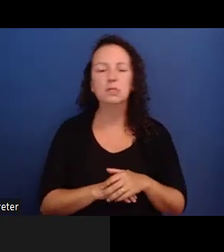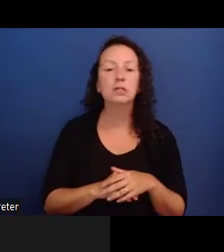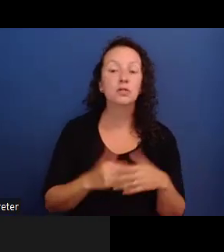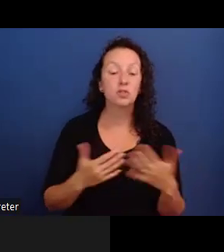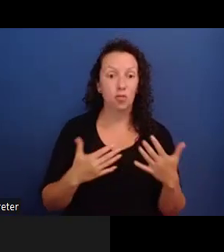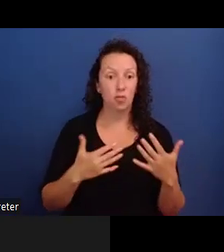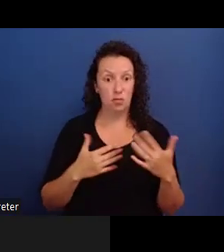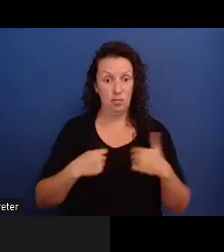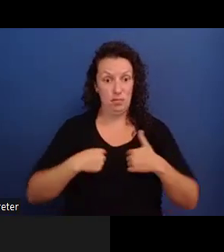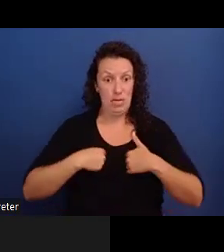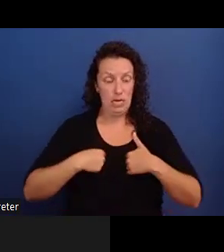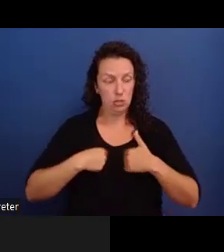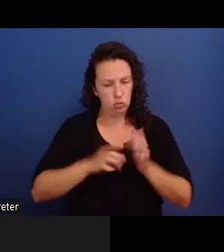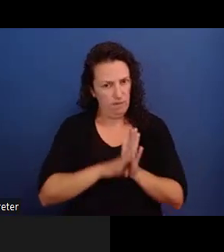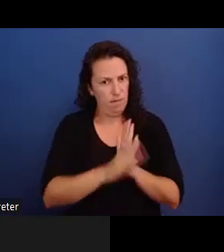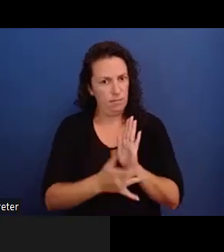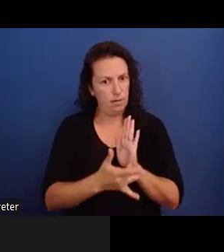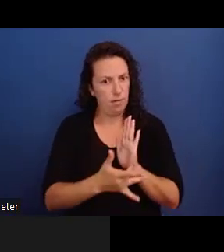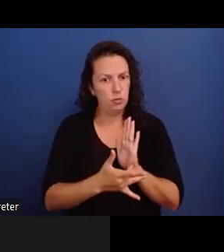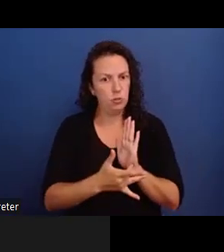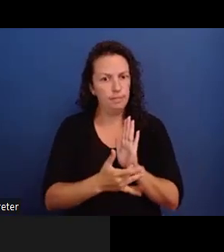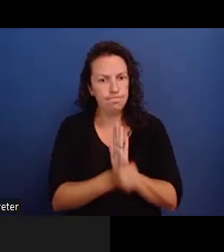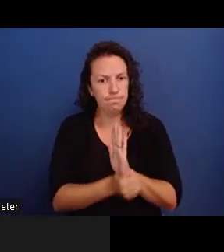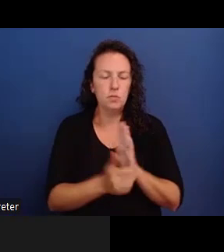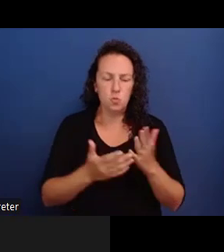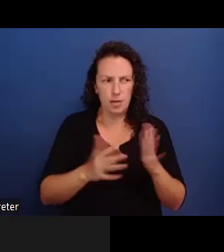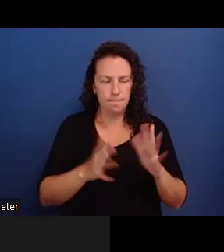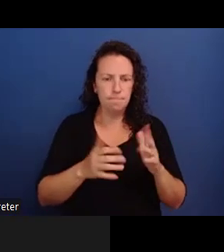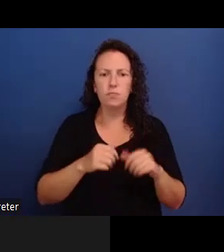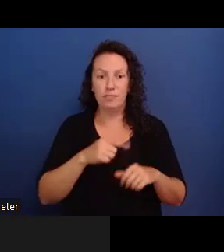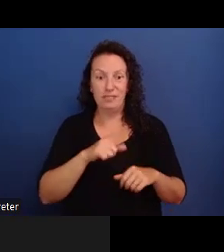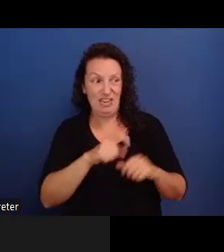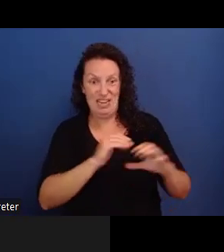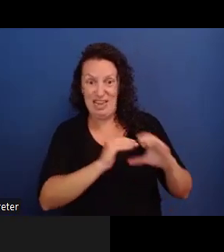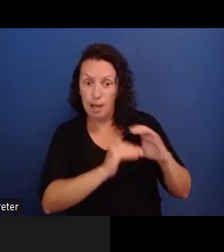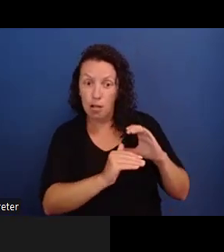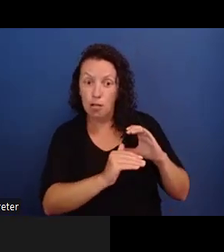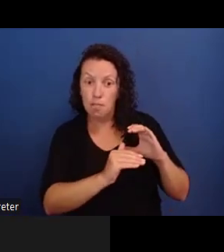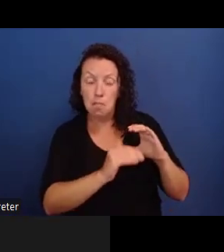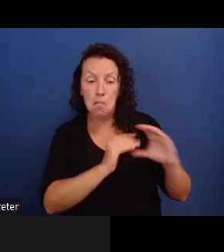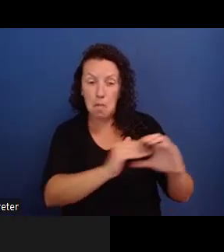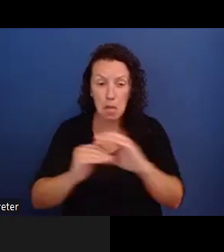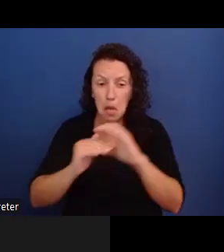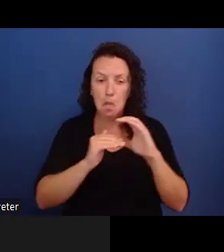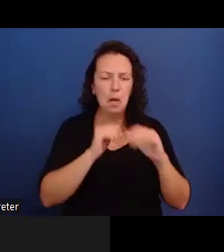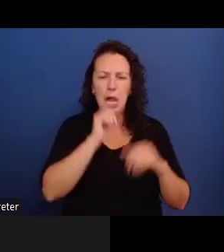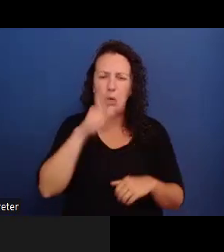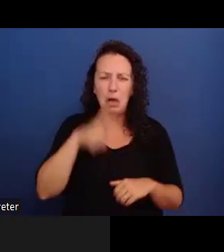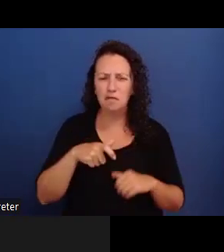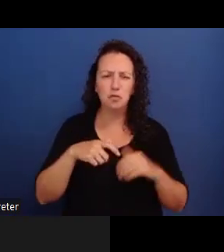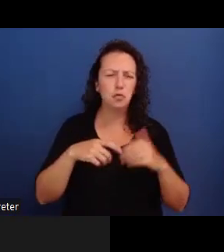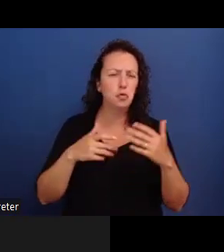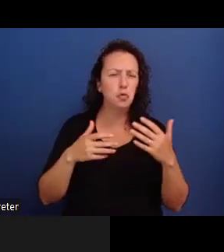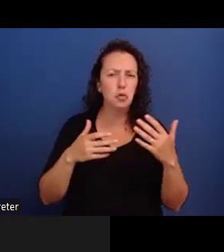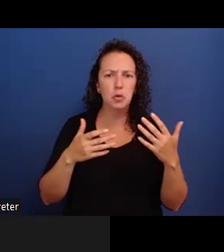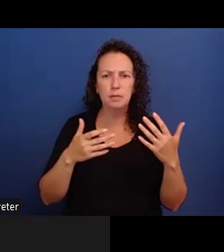for technology is more, kind of the email, the connecting with people. I might not need to know, I need